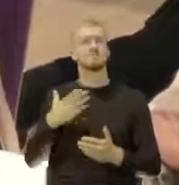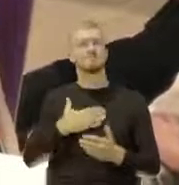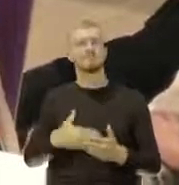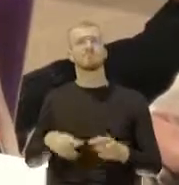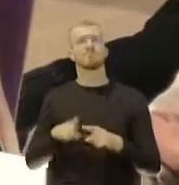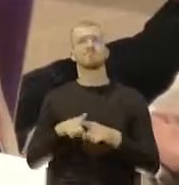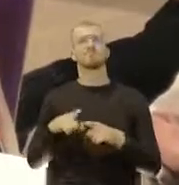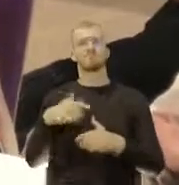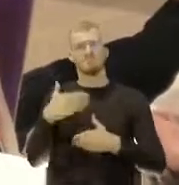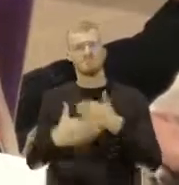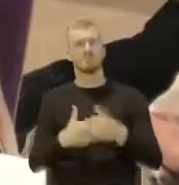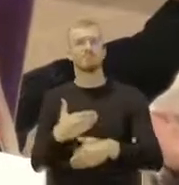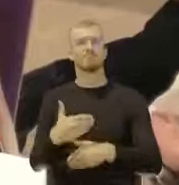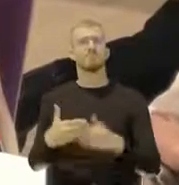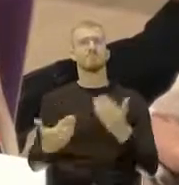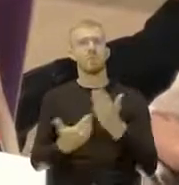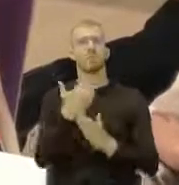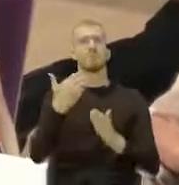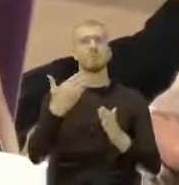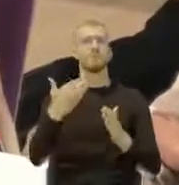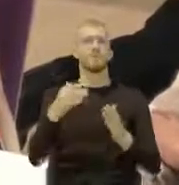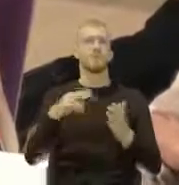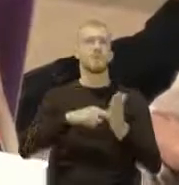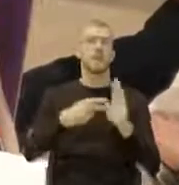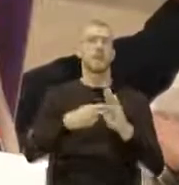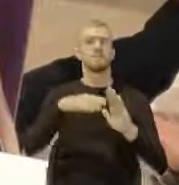principles role is the Municipal Goals Program,